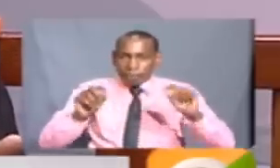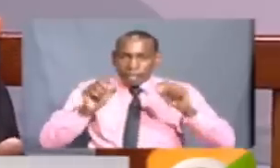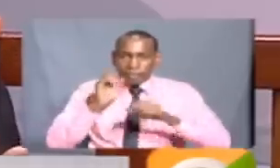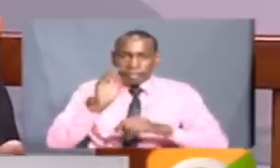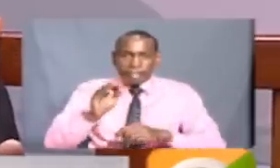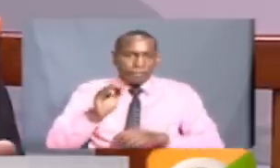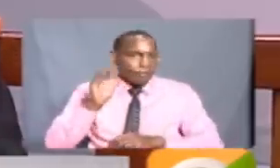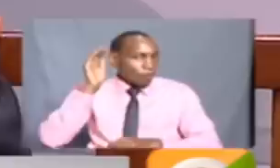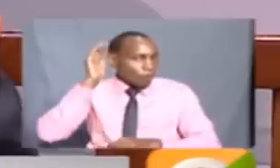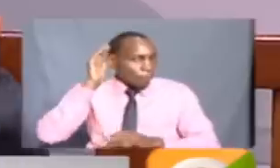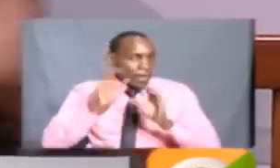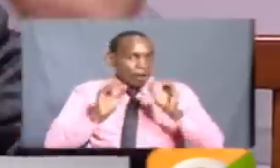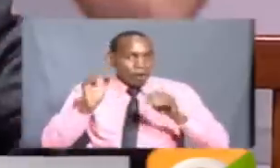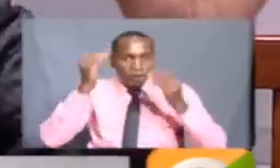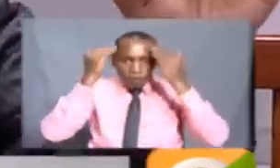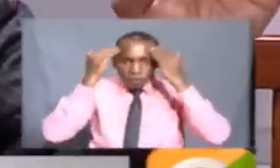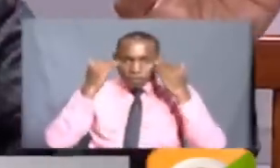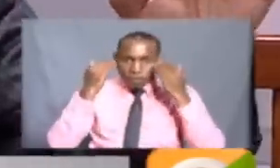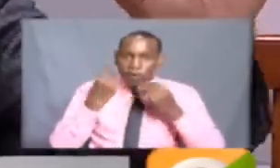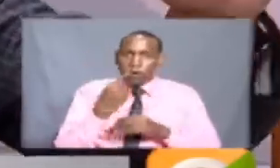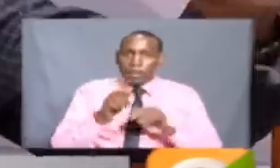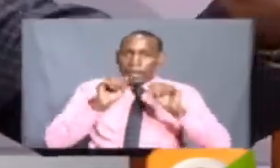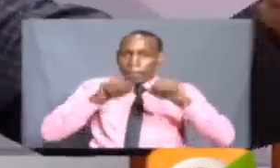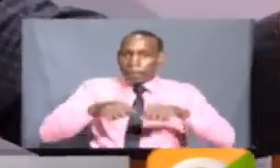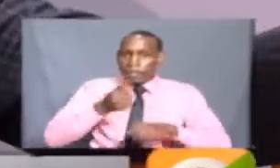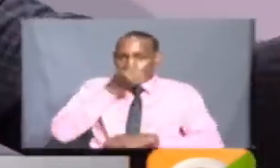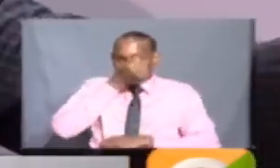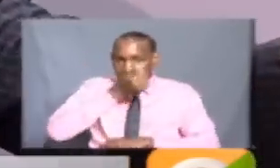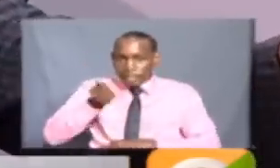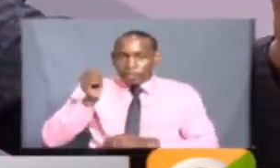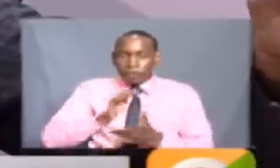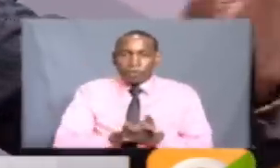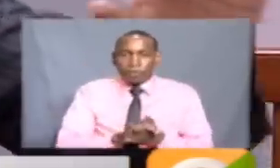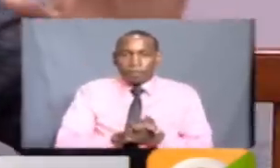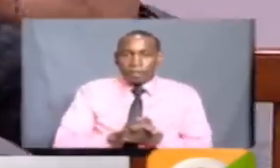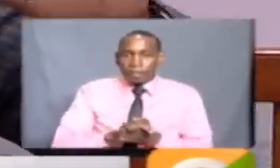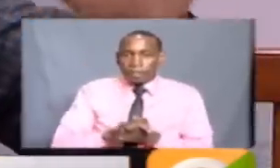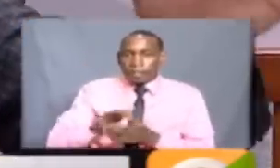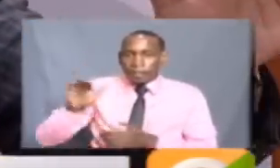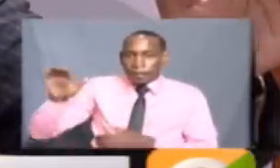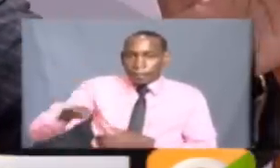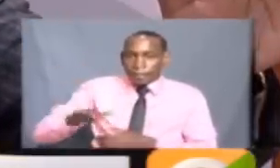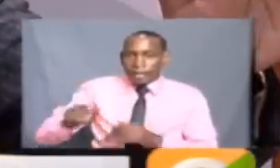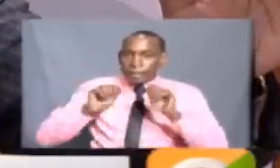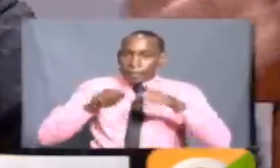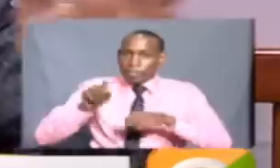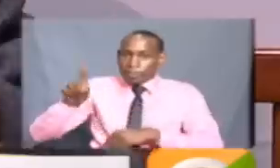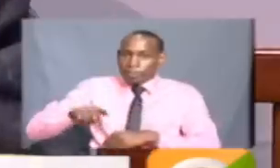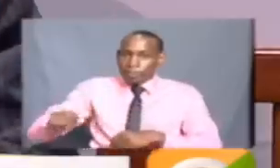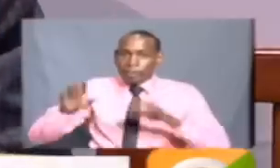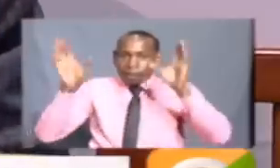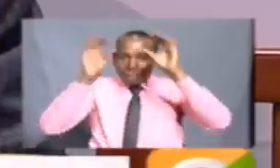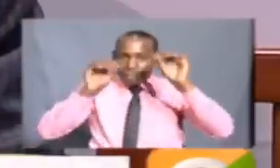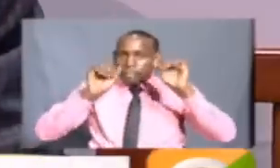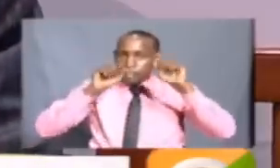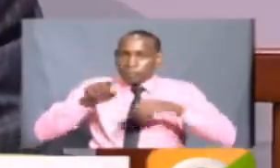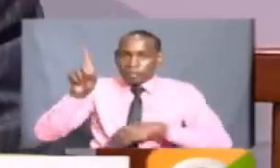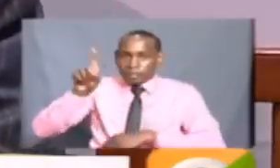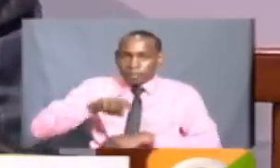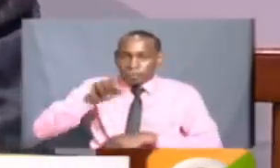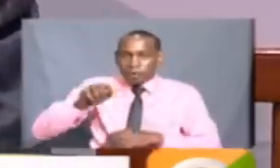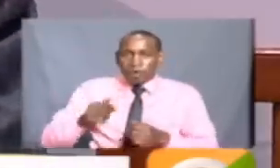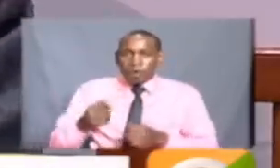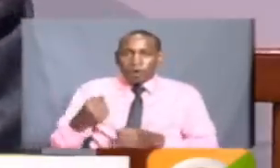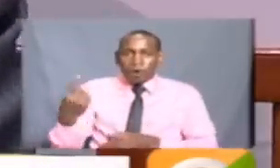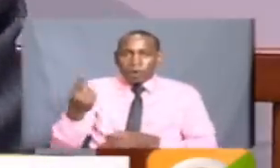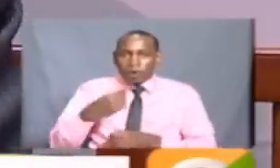court orders, because you can ignore, the legislature can make mistakes, the executive can make mistakes. The only refuge that